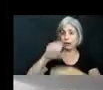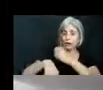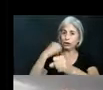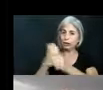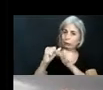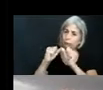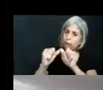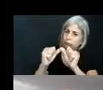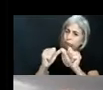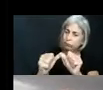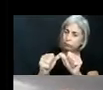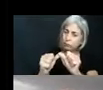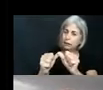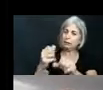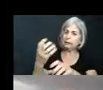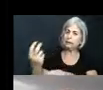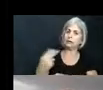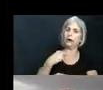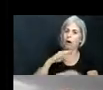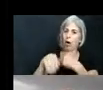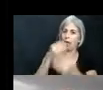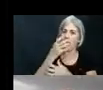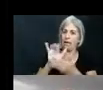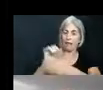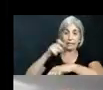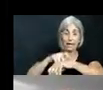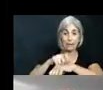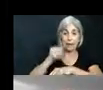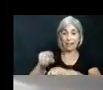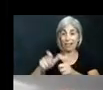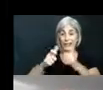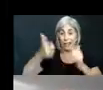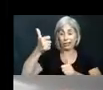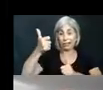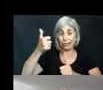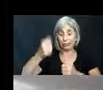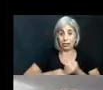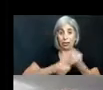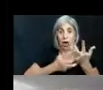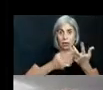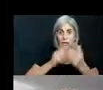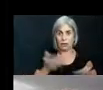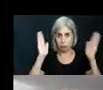all the heat for that time. And this is definitely one of the single largest causes that we have to focus on.